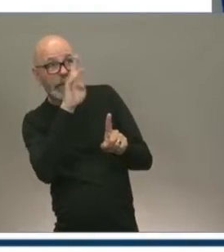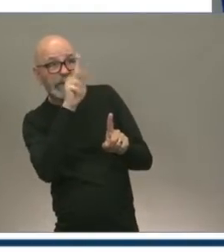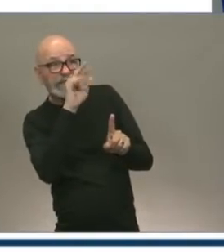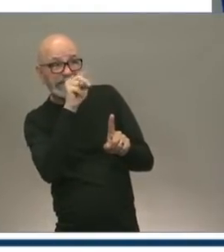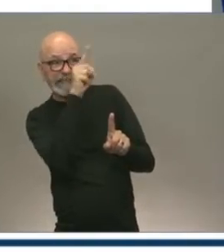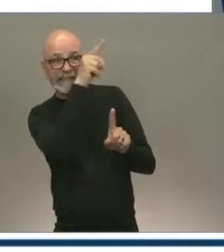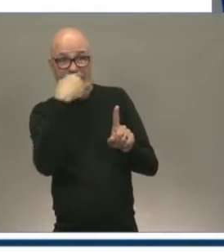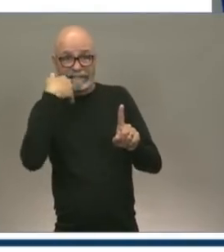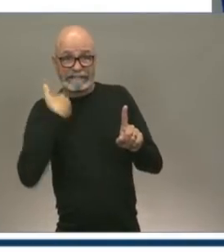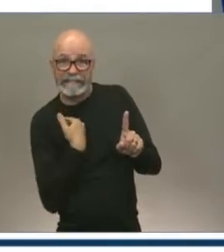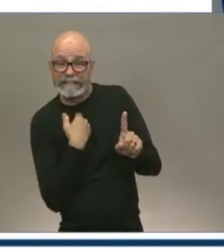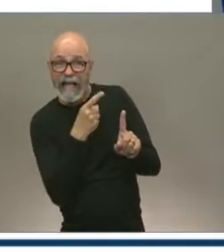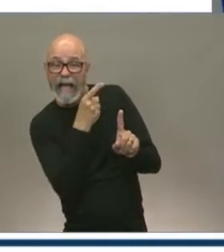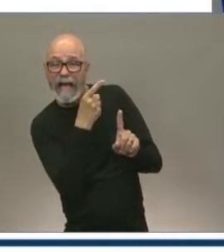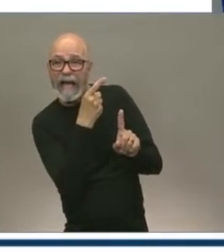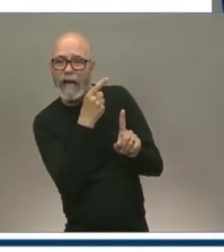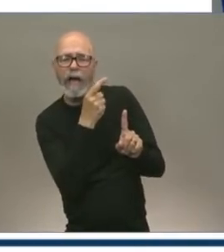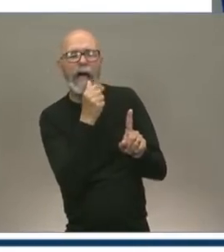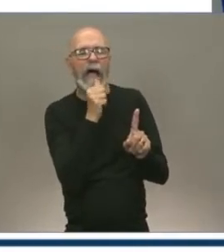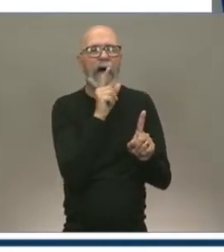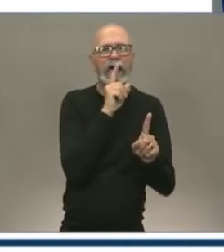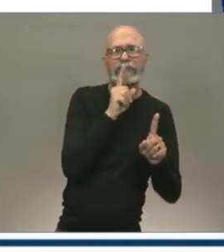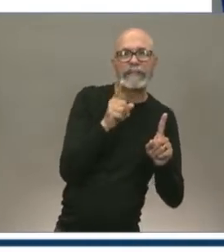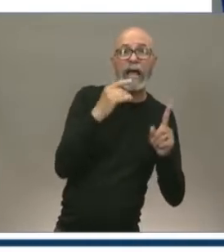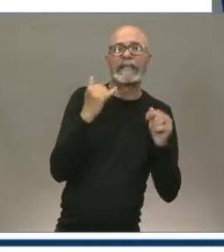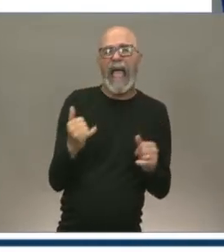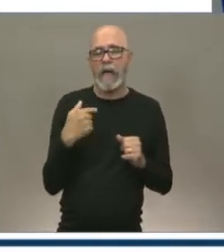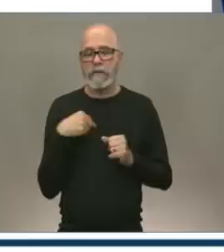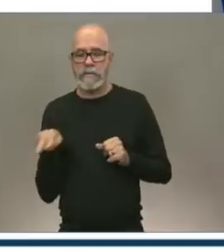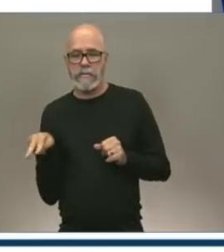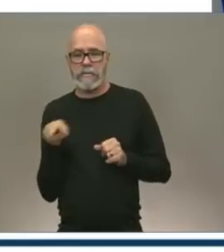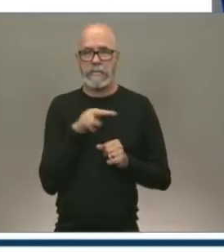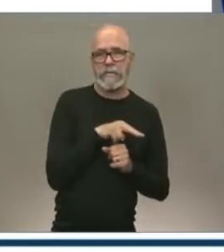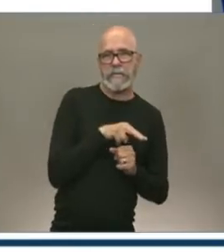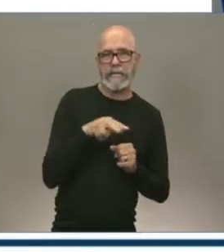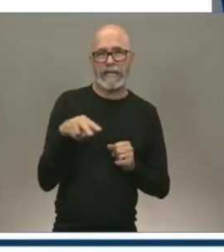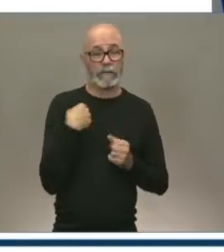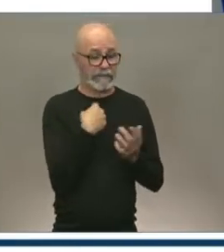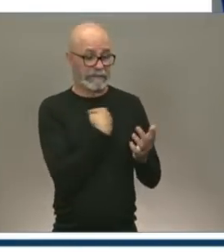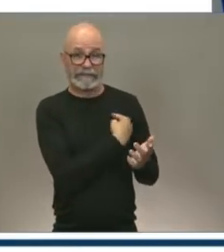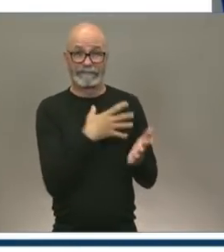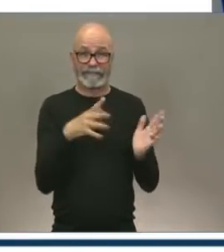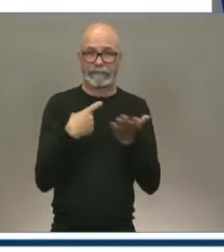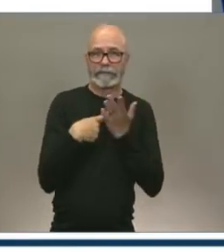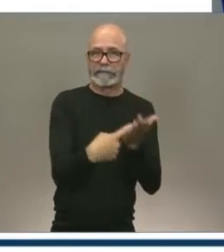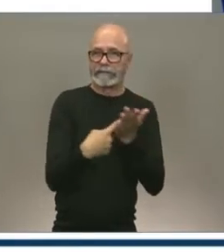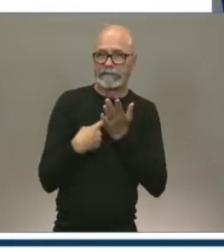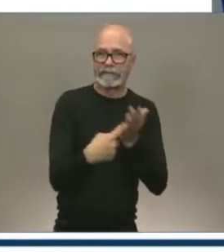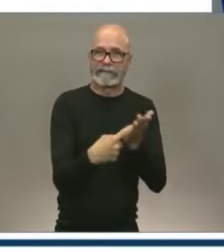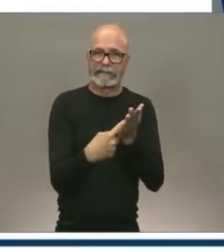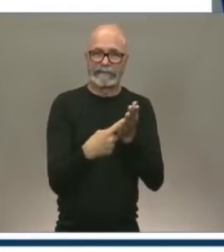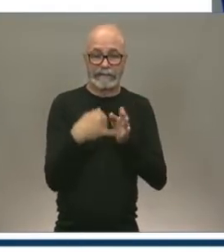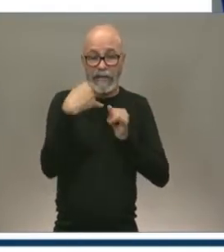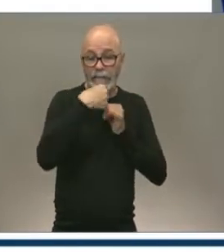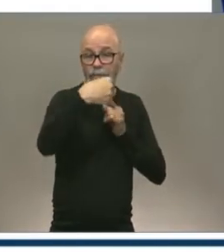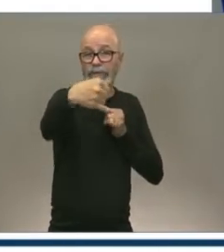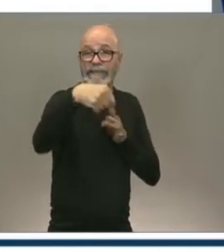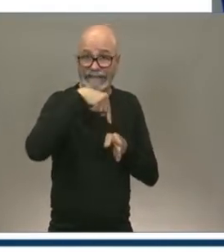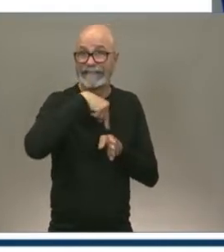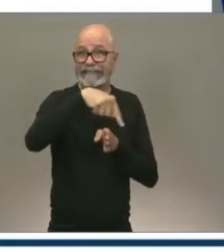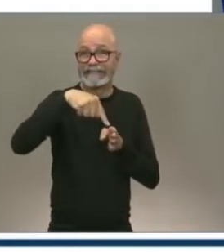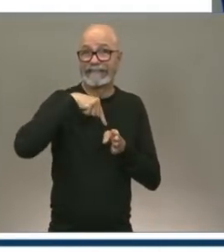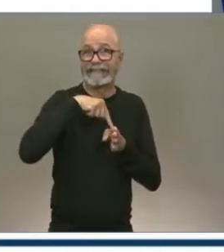However, in abundance of caution, and in consultation with Dr. Strang and Public Health, we are reinstating the requirement for New Brunswickers